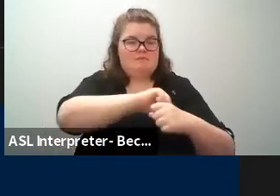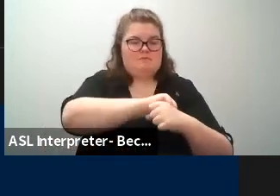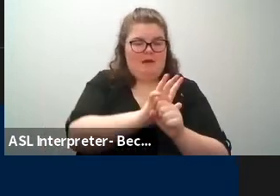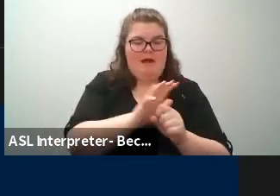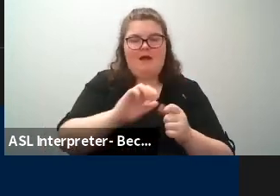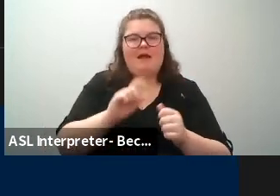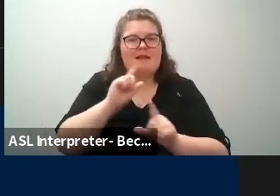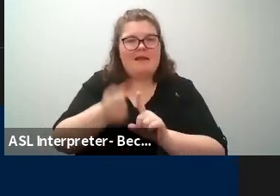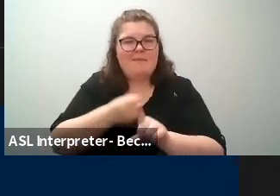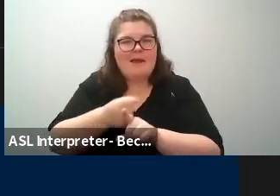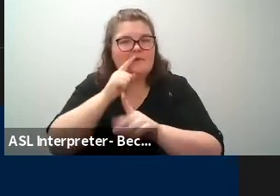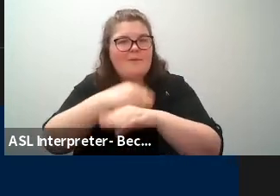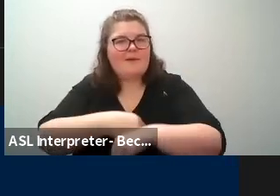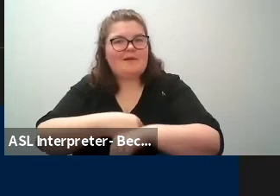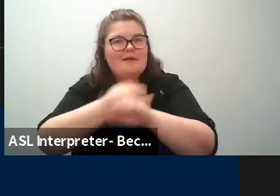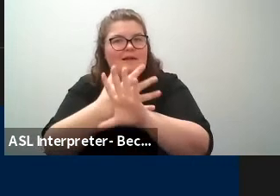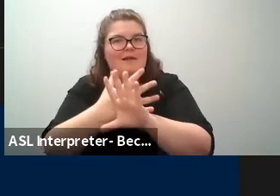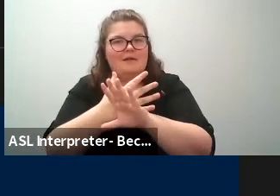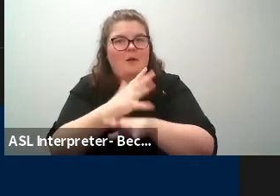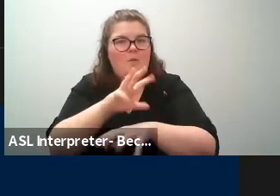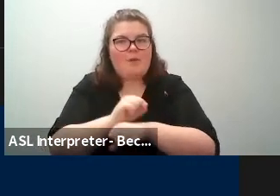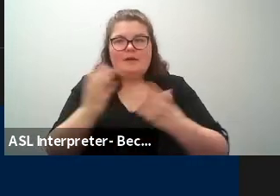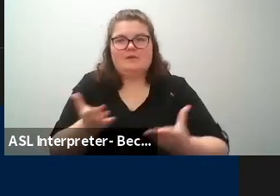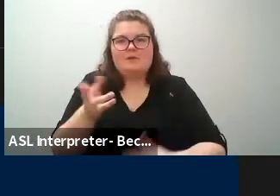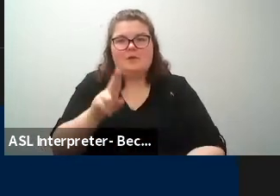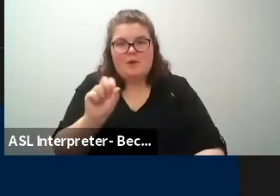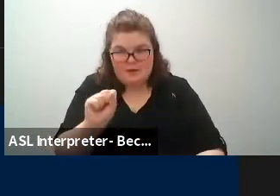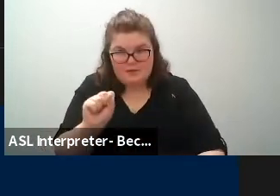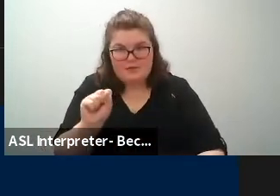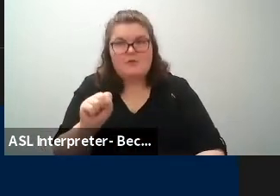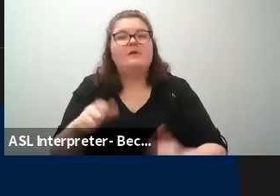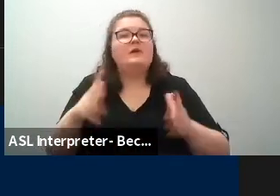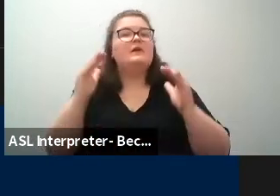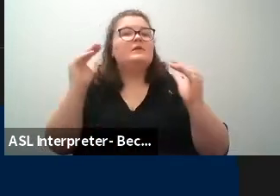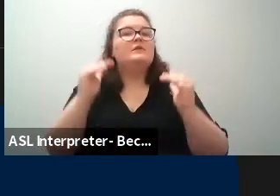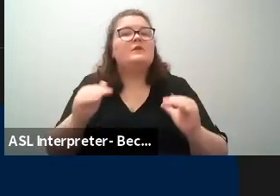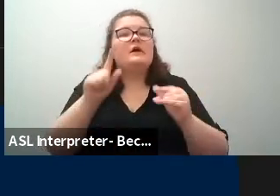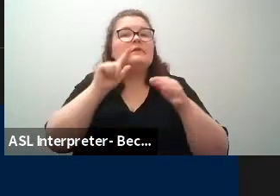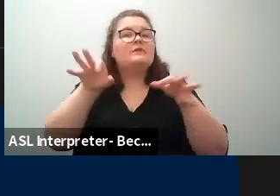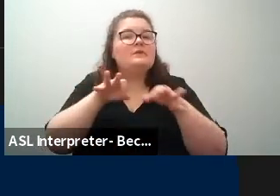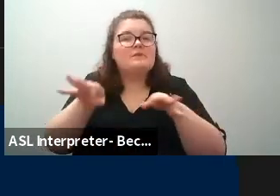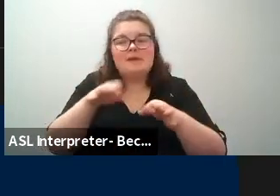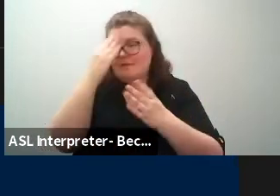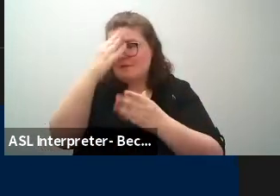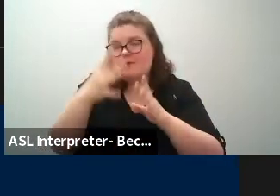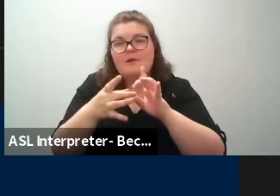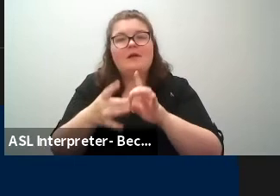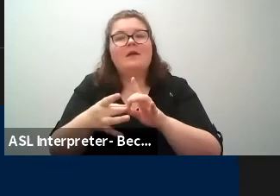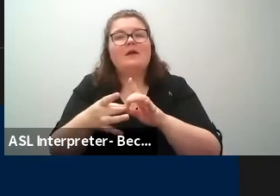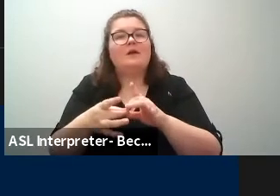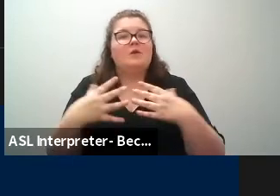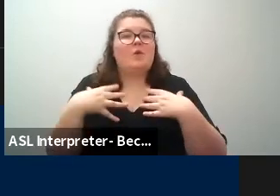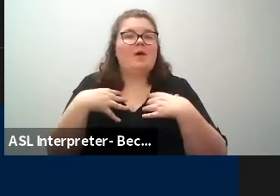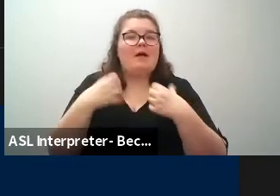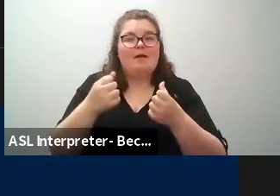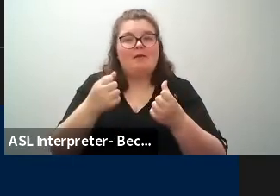telehealth, particularly in the United States. I will then share with you some data about health literacy and telehealth acceptability